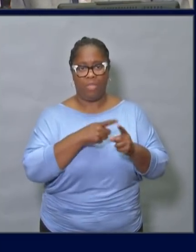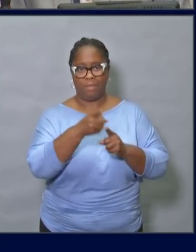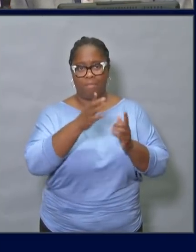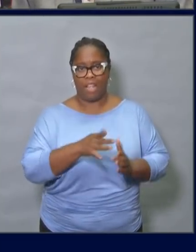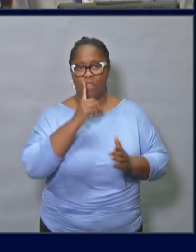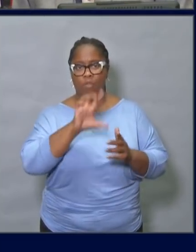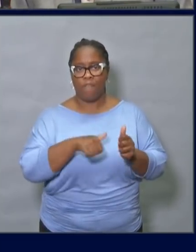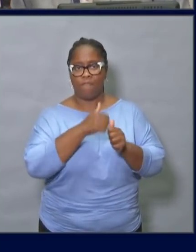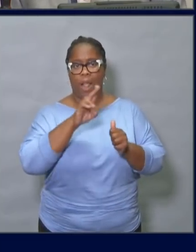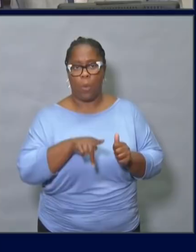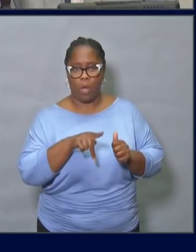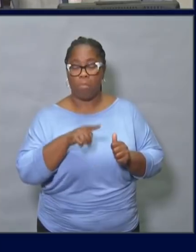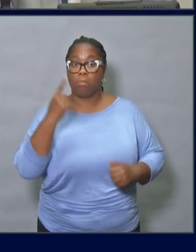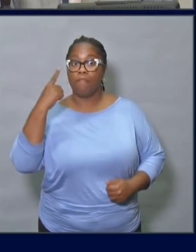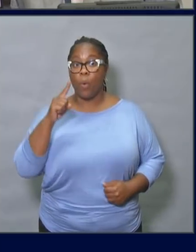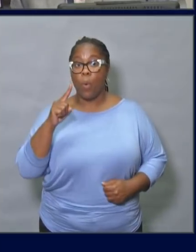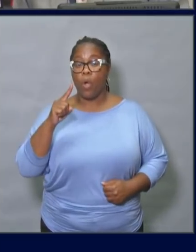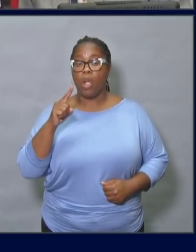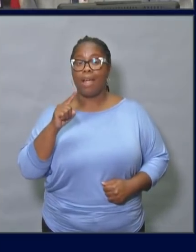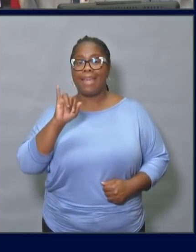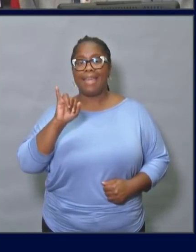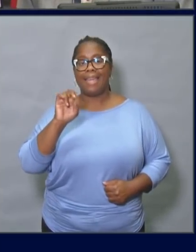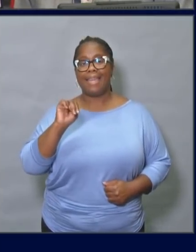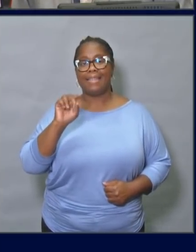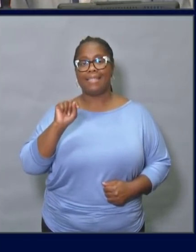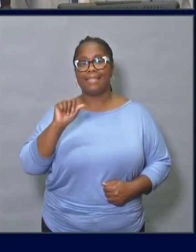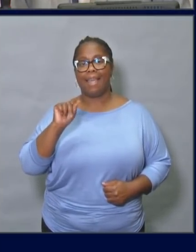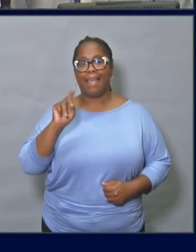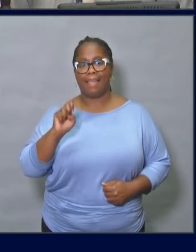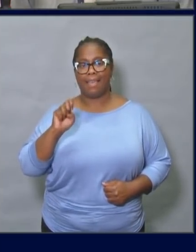an intake case interview. Next slide.